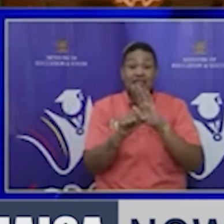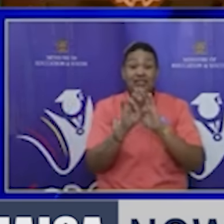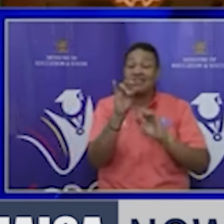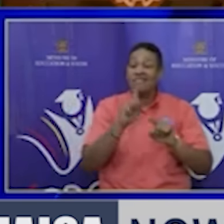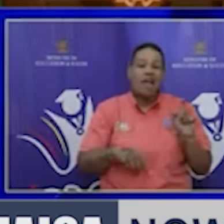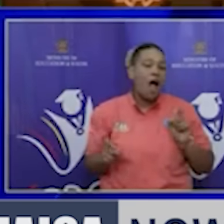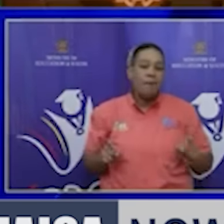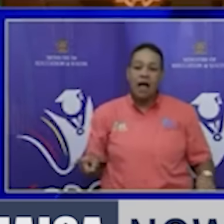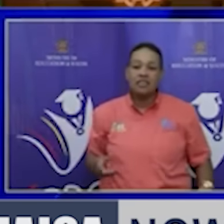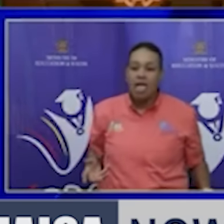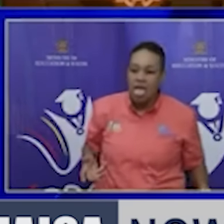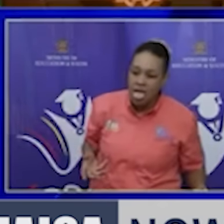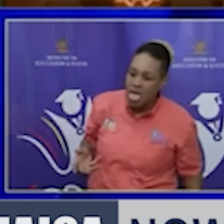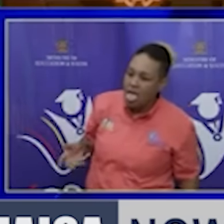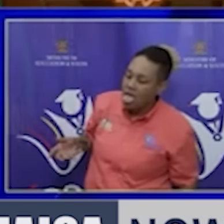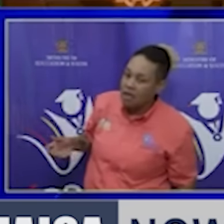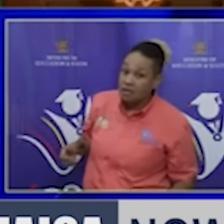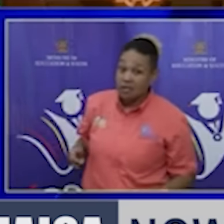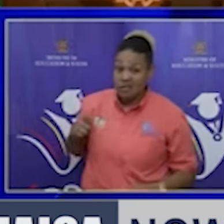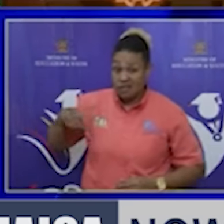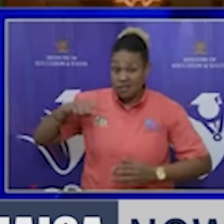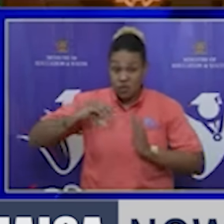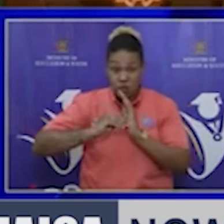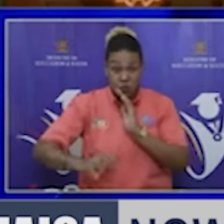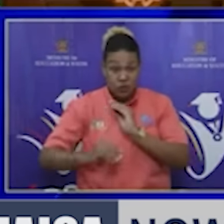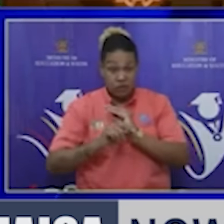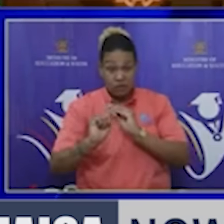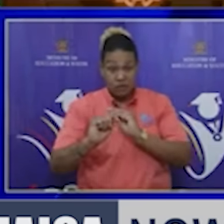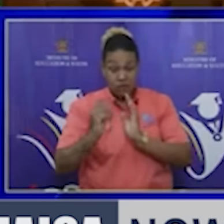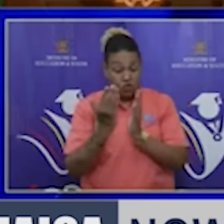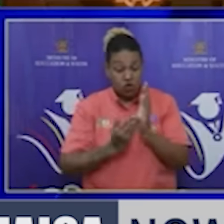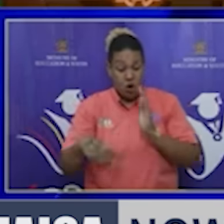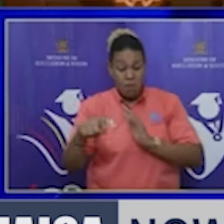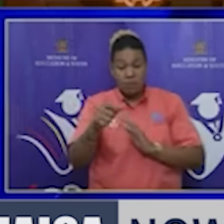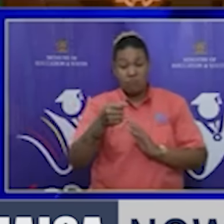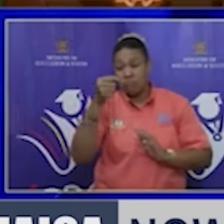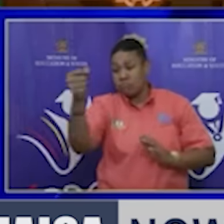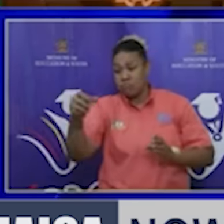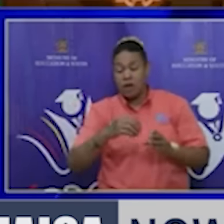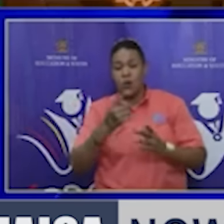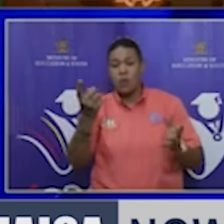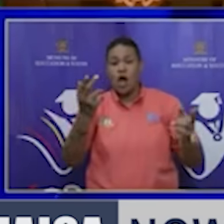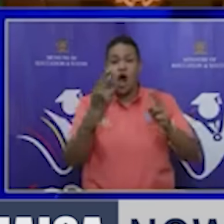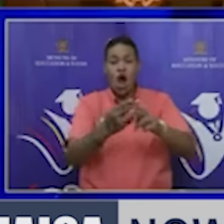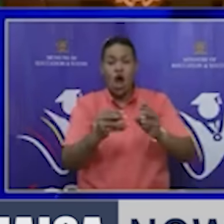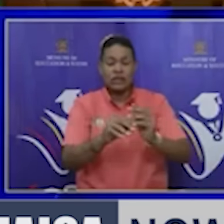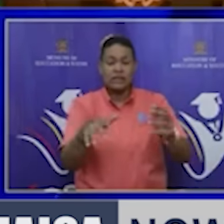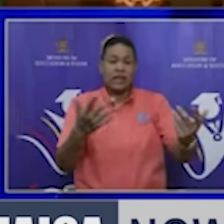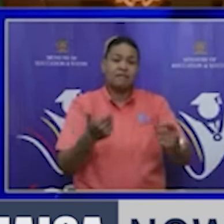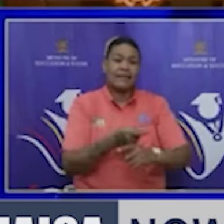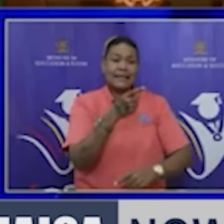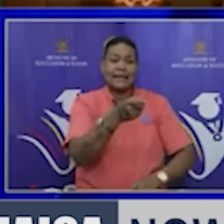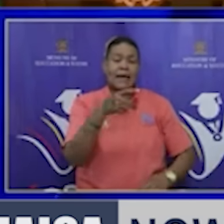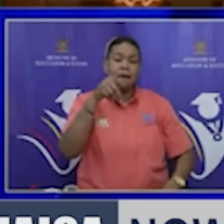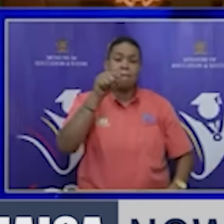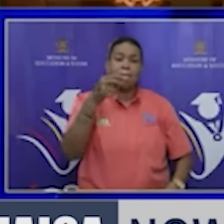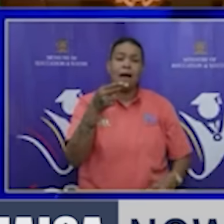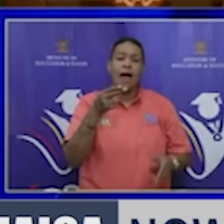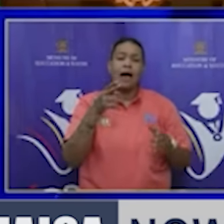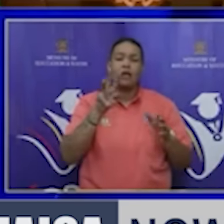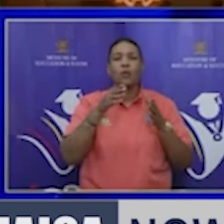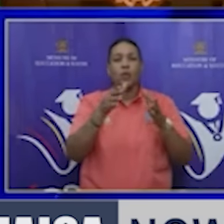7. These students, some of them are placed in what is called the Pathway